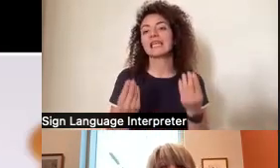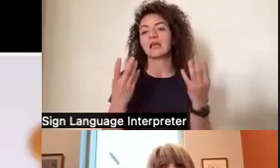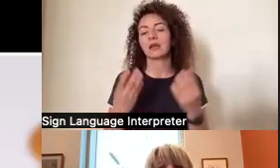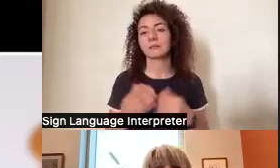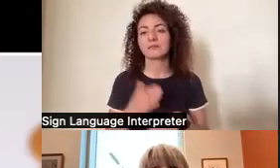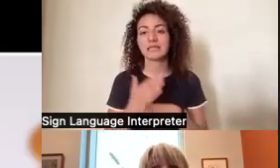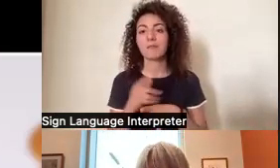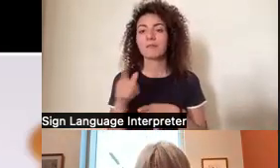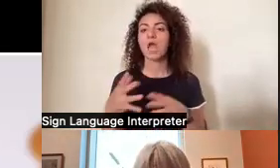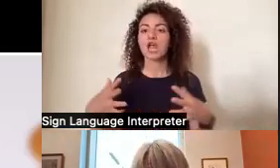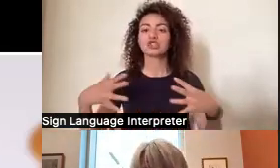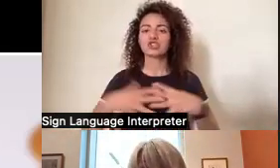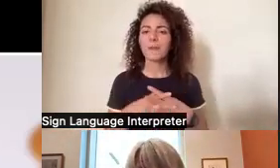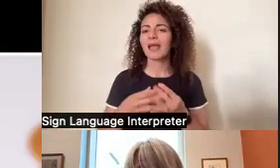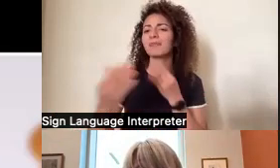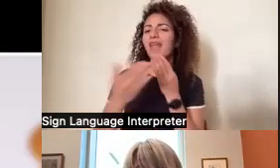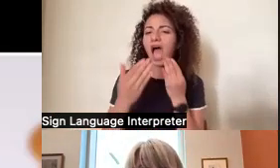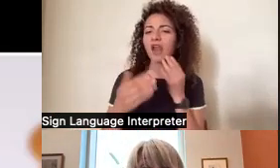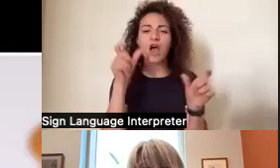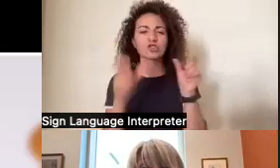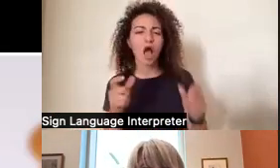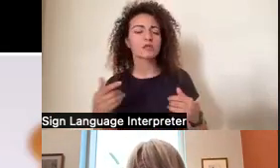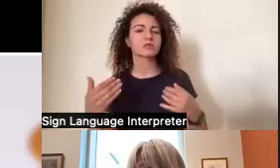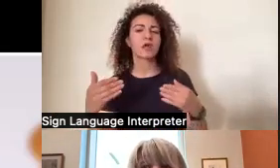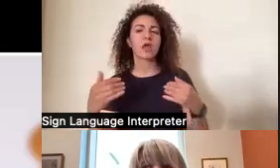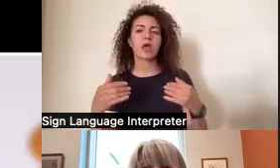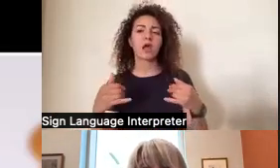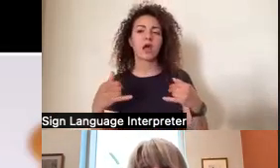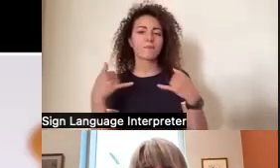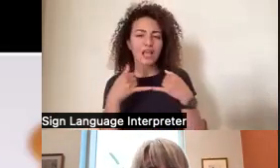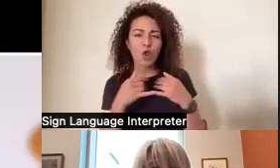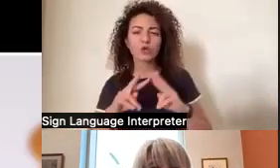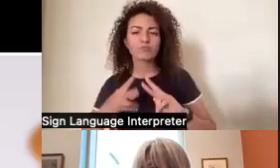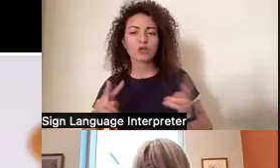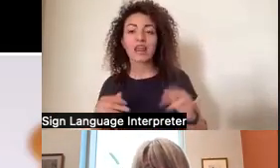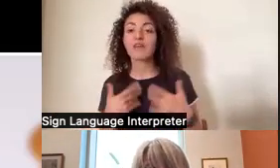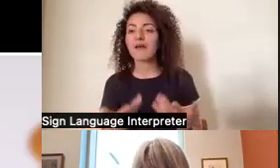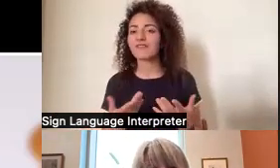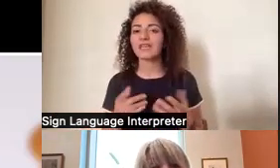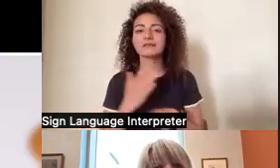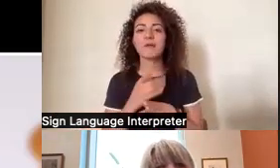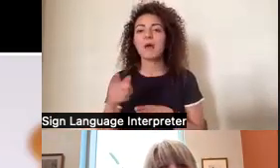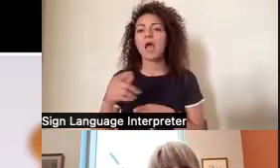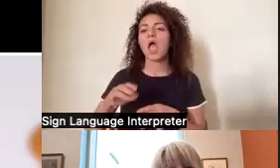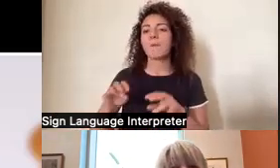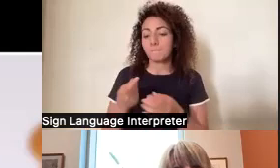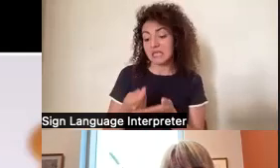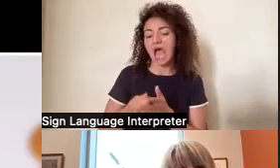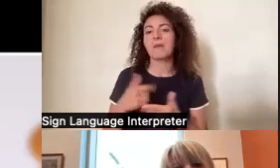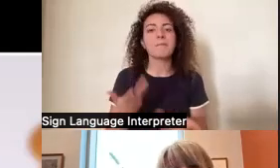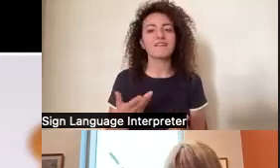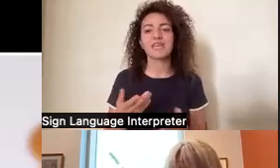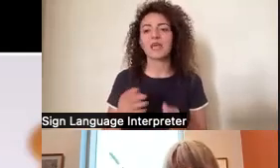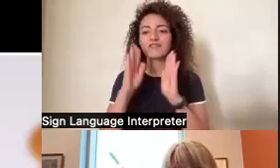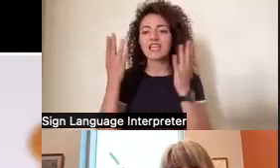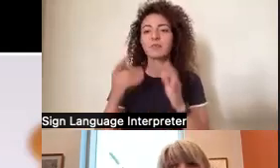such social networks, as well as digital technology, including poverty of social media and Wi-Fi. Where those social